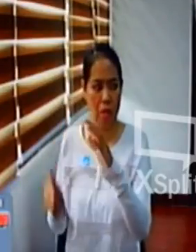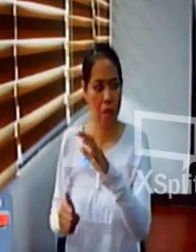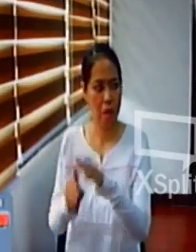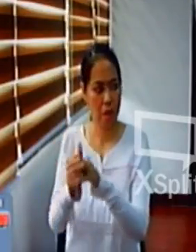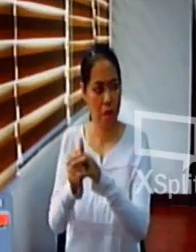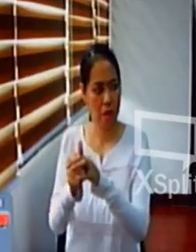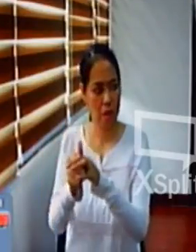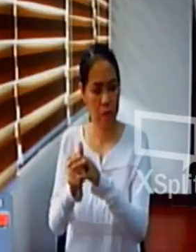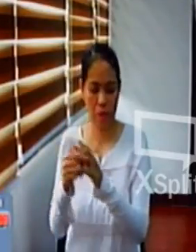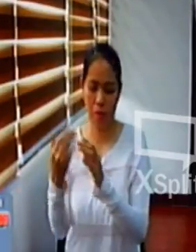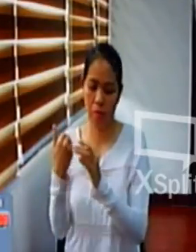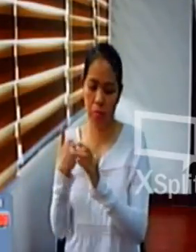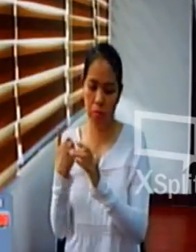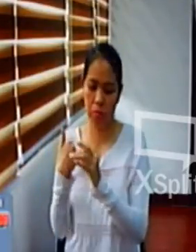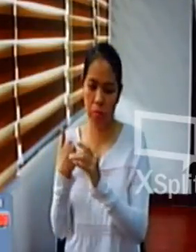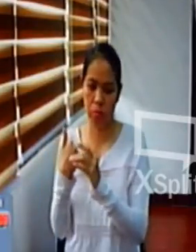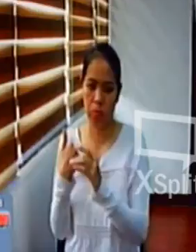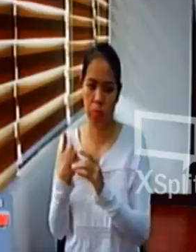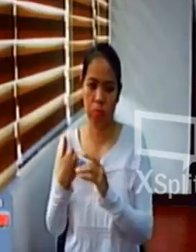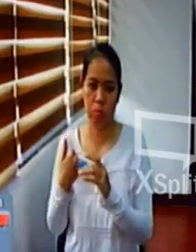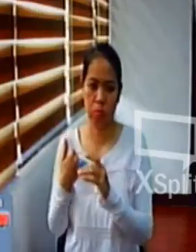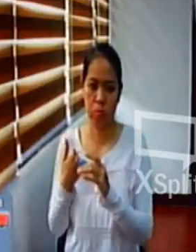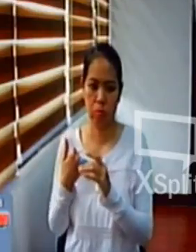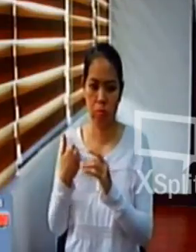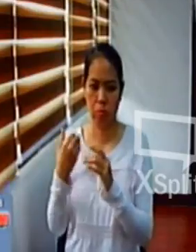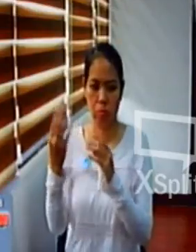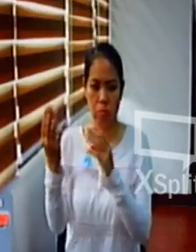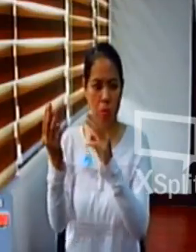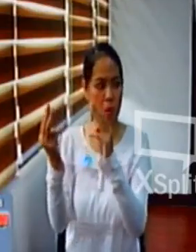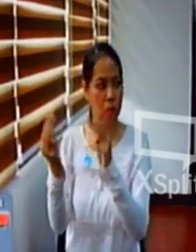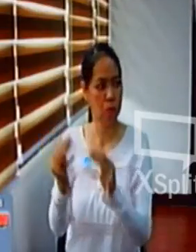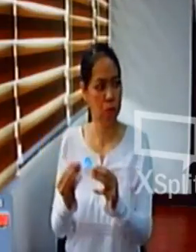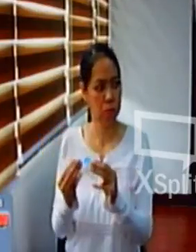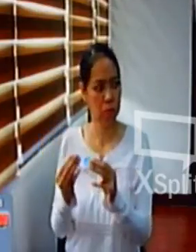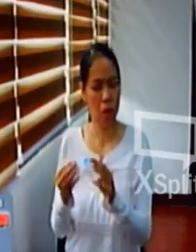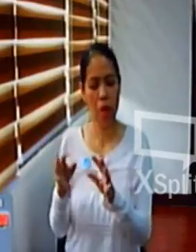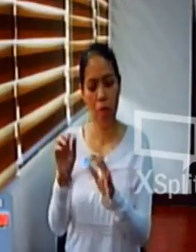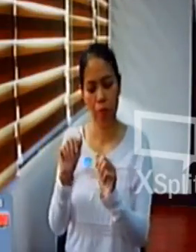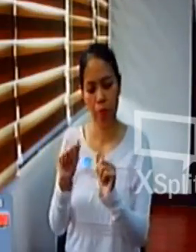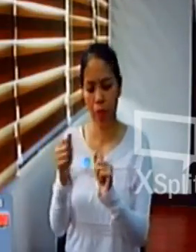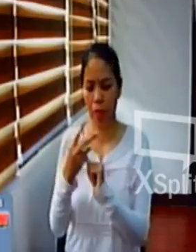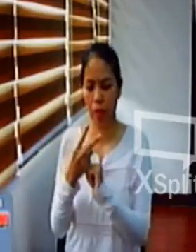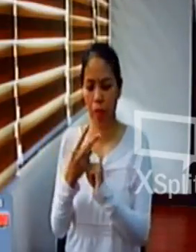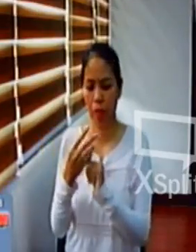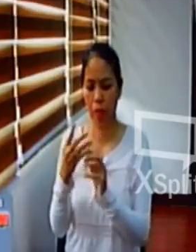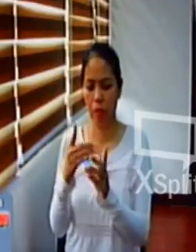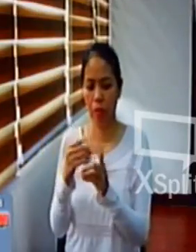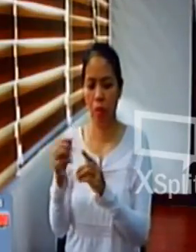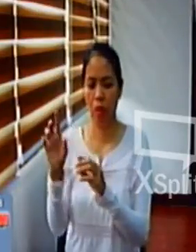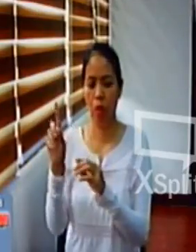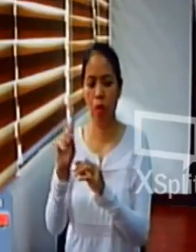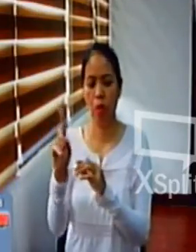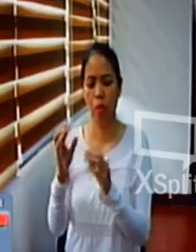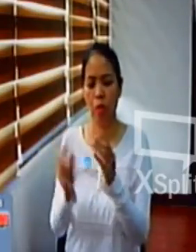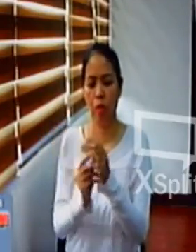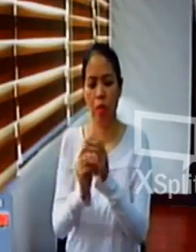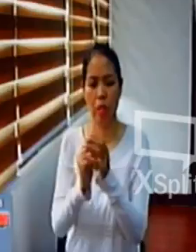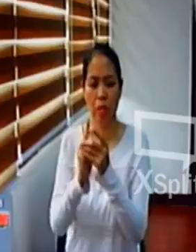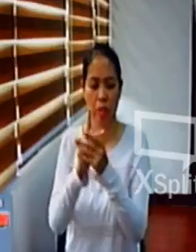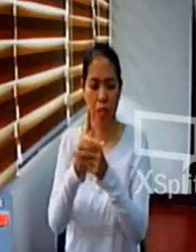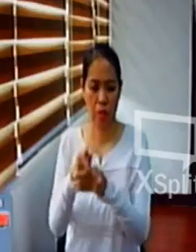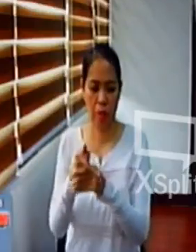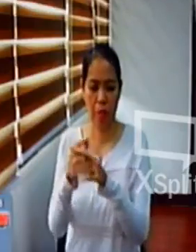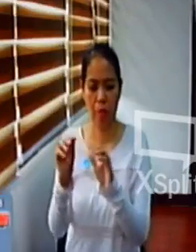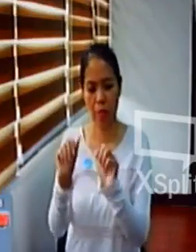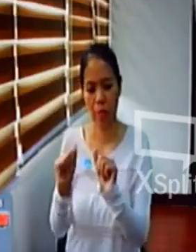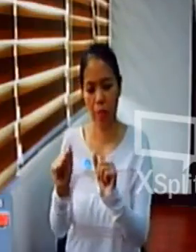we have this map, Your Honor. You click it, you want to know what crop is viable in this particular municipality,